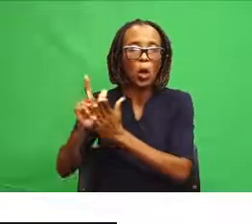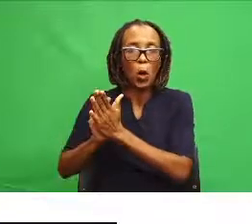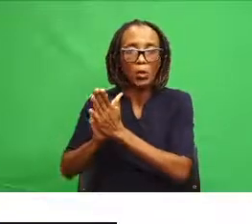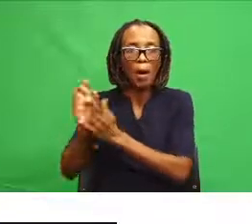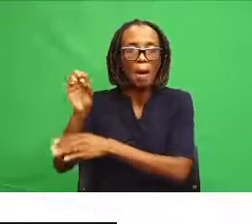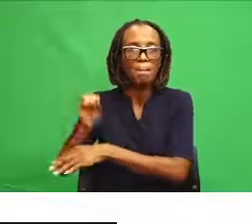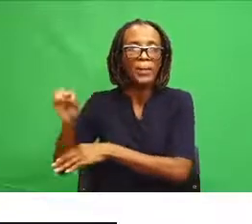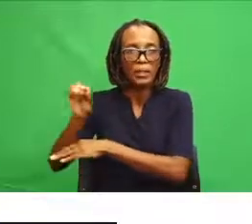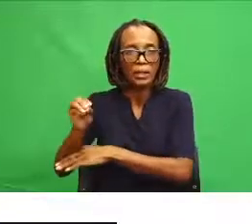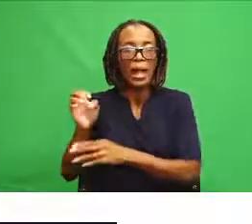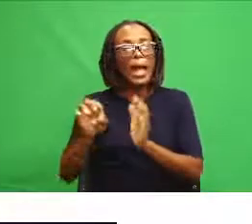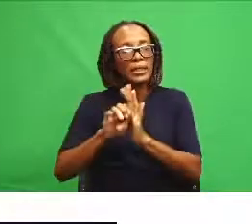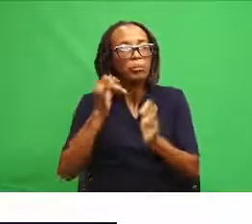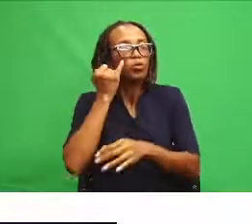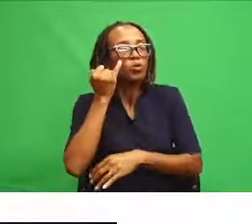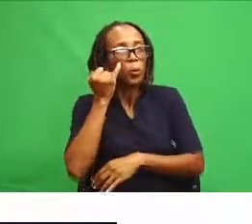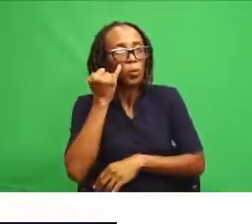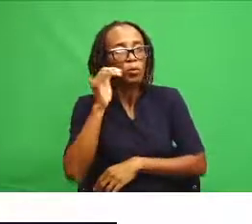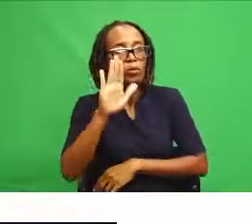of your estate is $1 million,